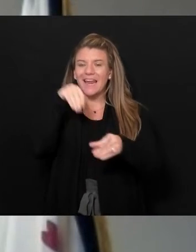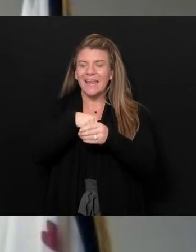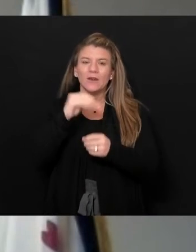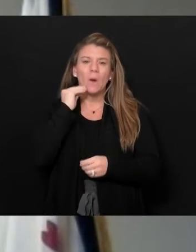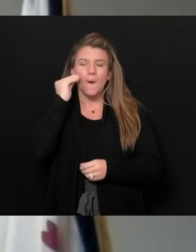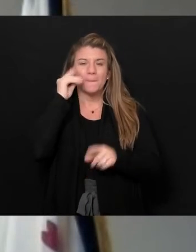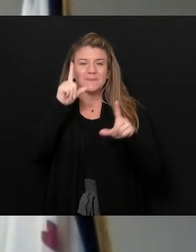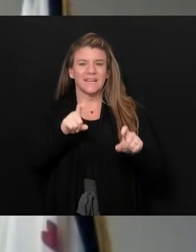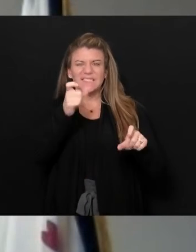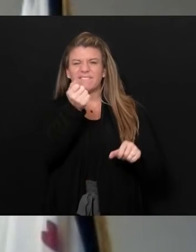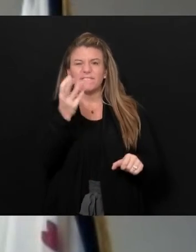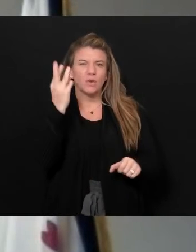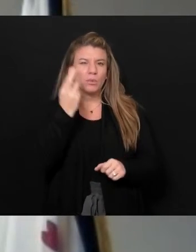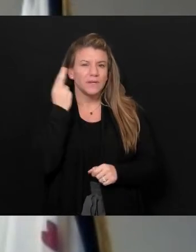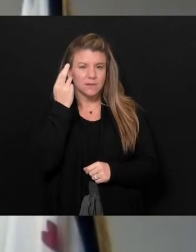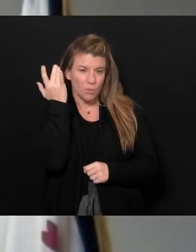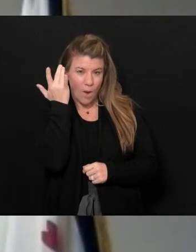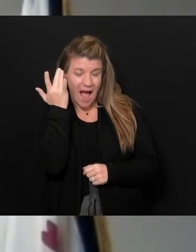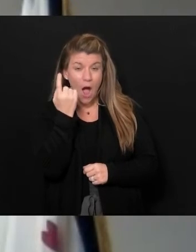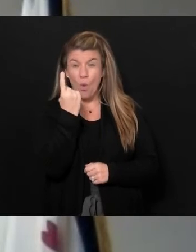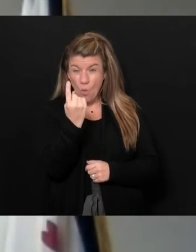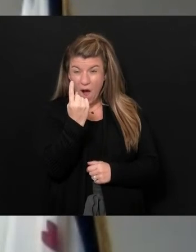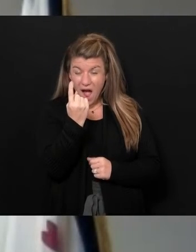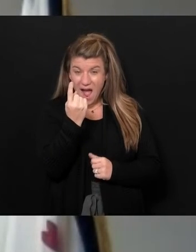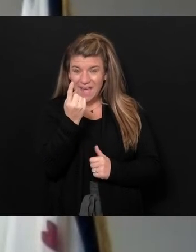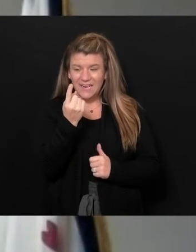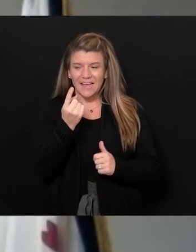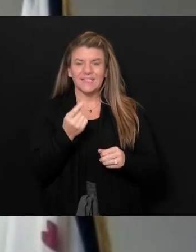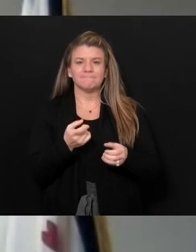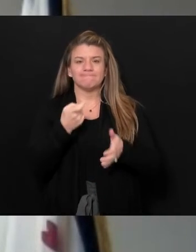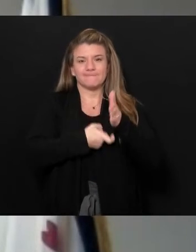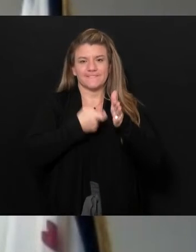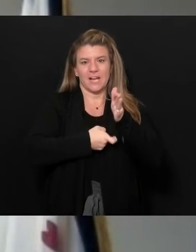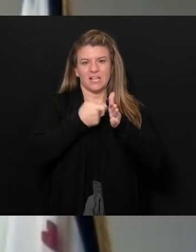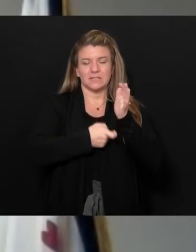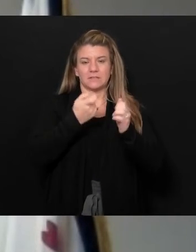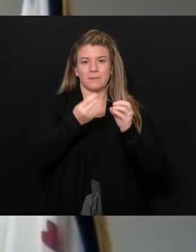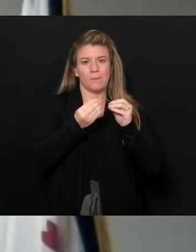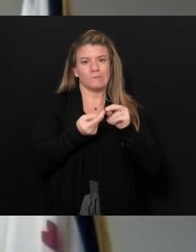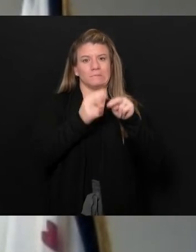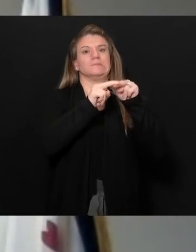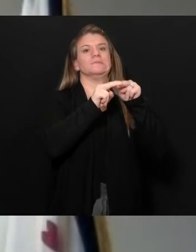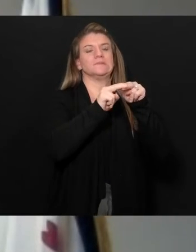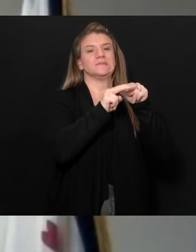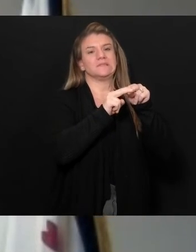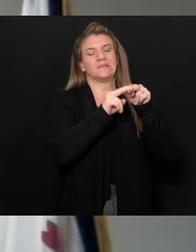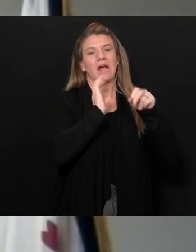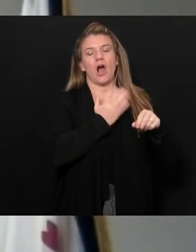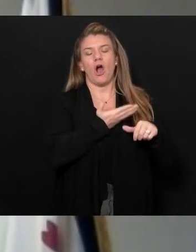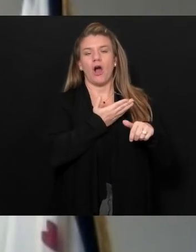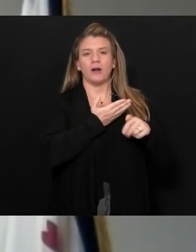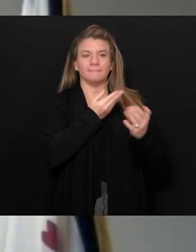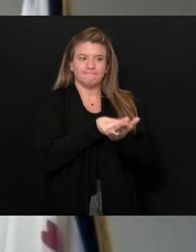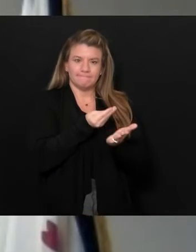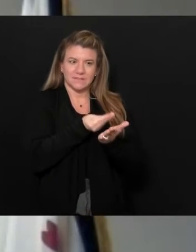testing. There were a couple of reasons for that. One is on the higher end of our cost or expenses with